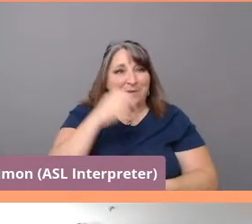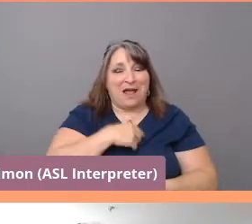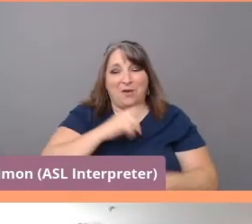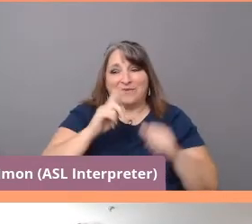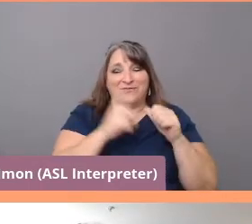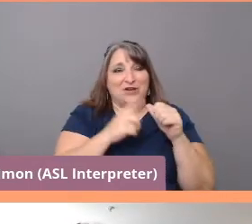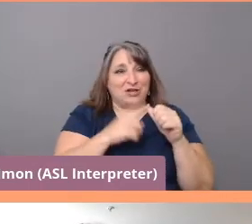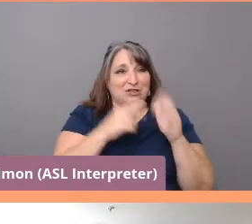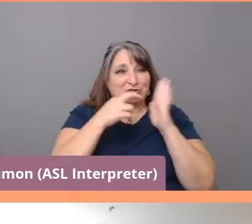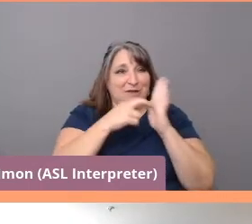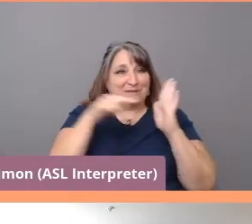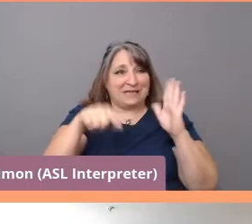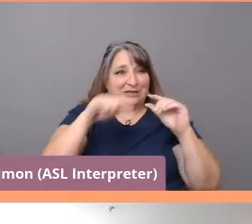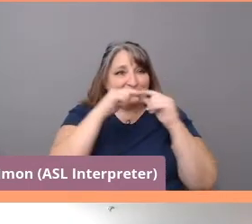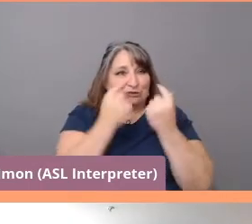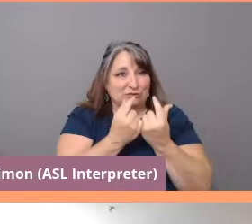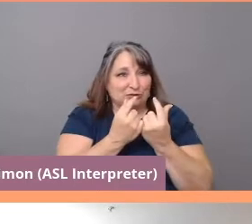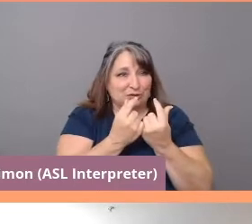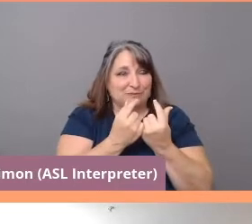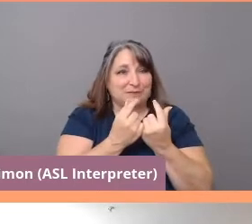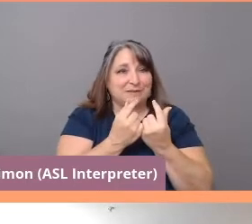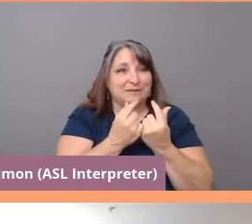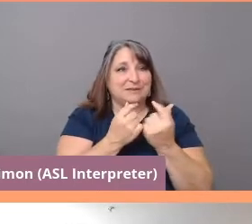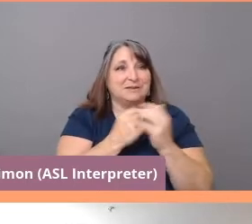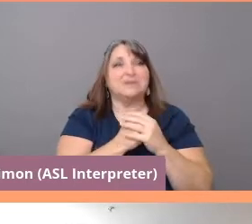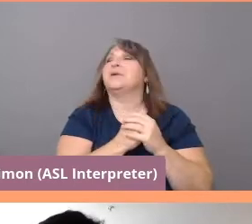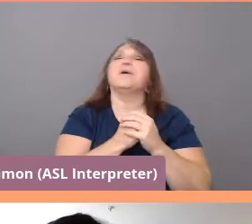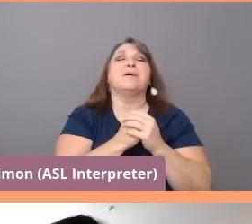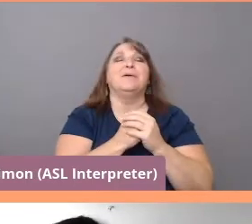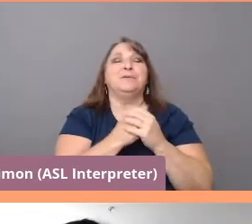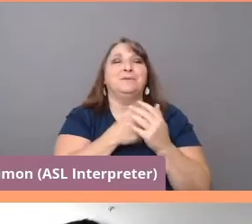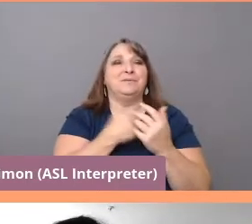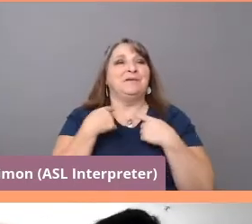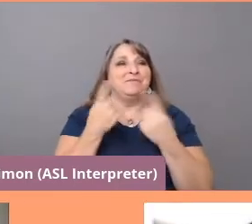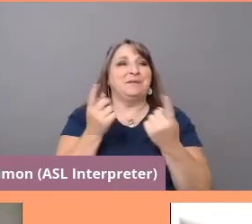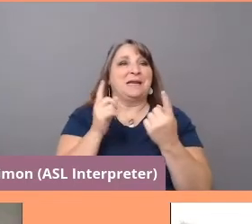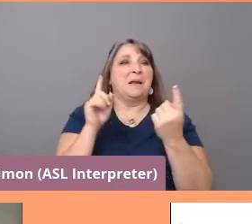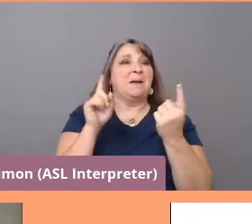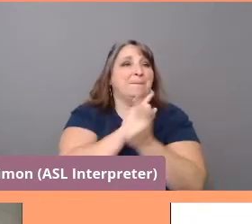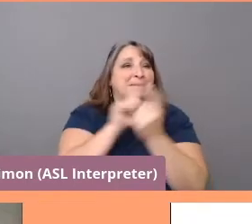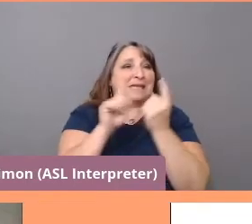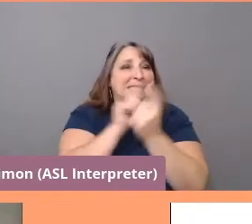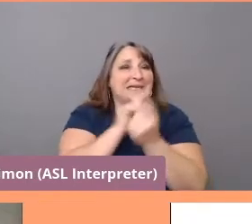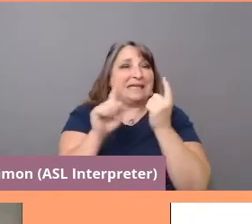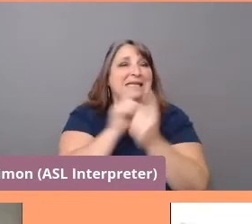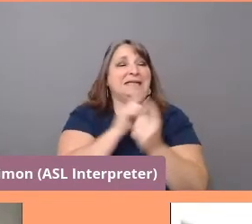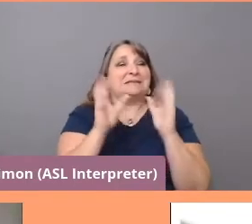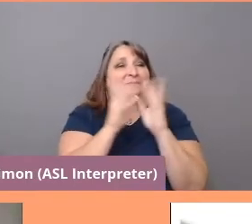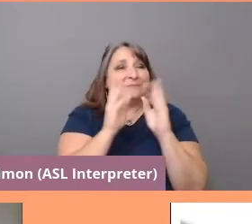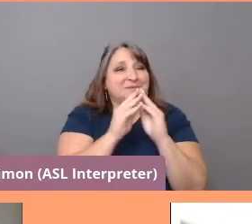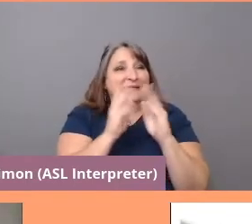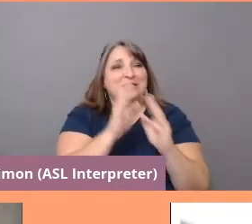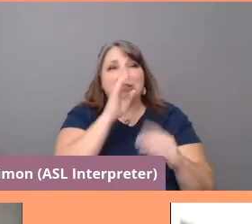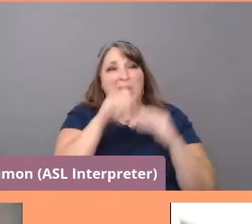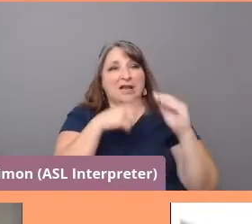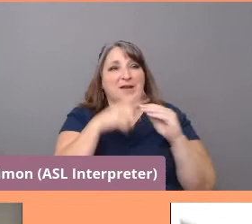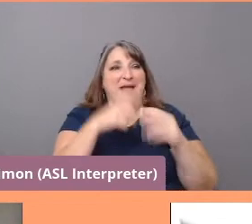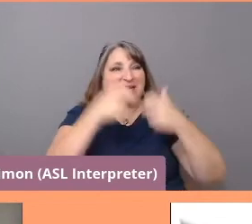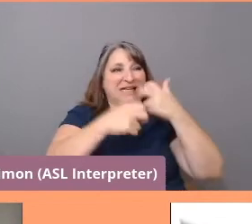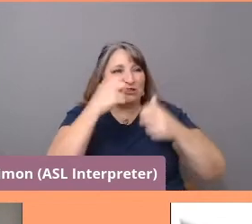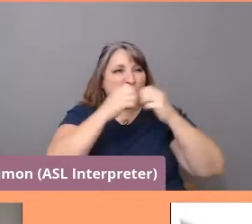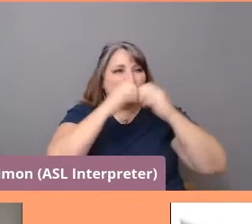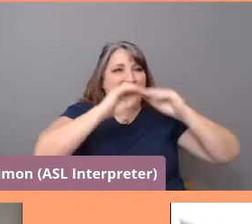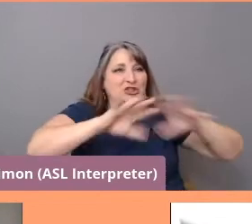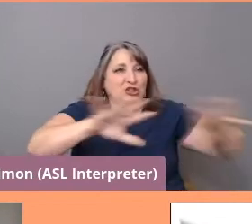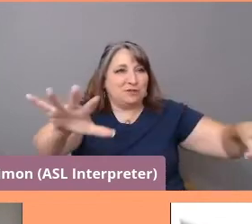this group that we've been meeting and talking about issues around distribution. And our